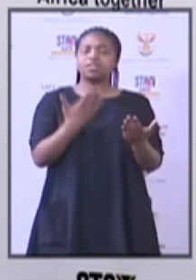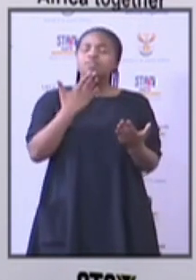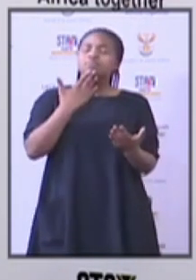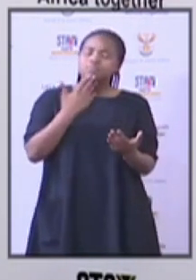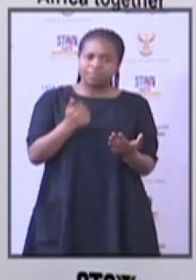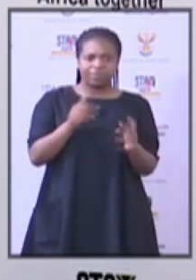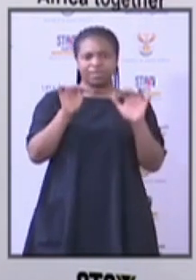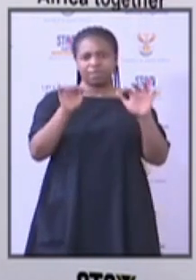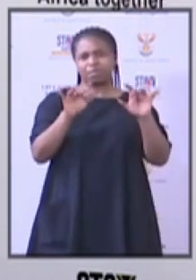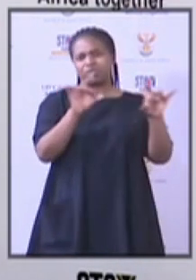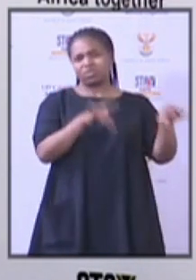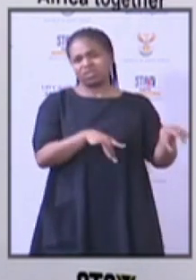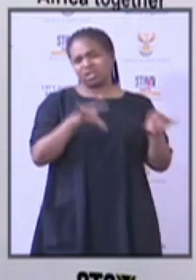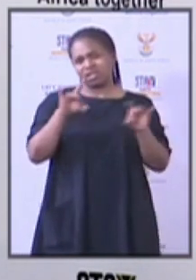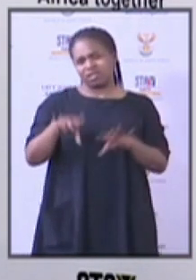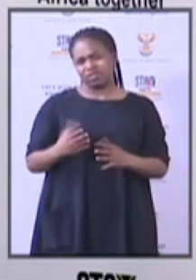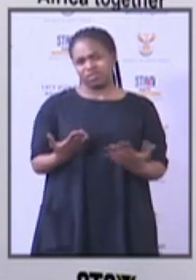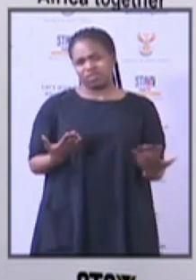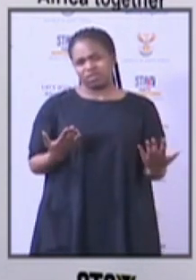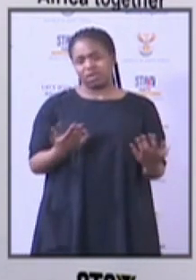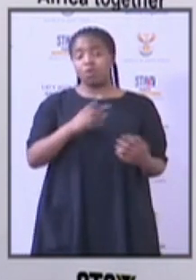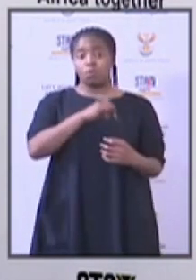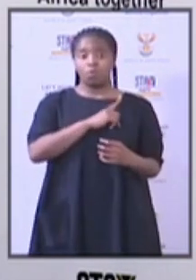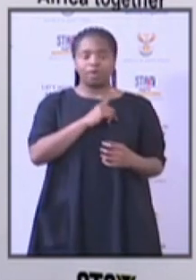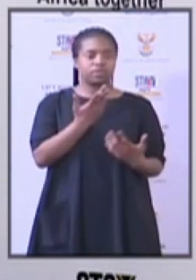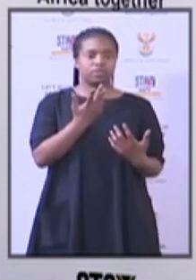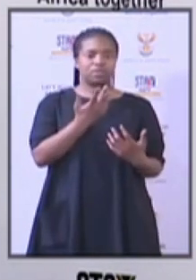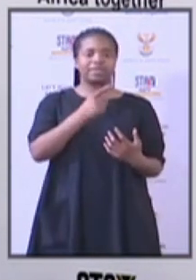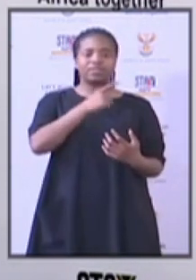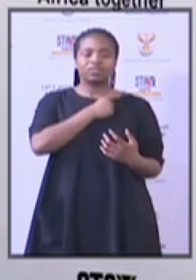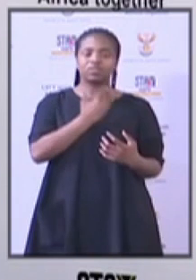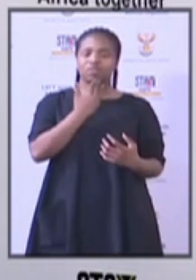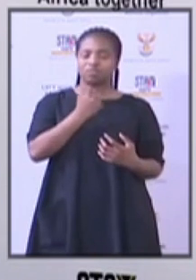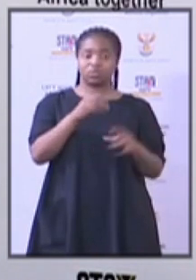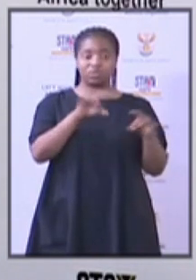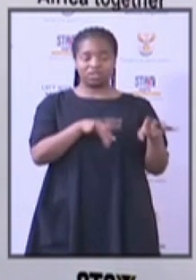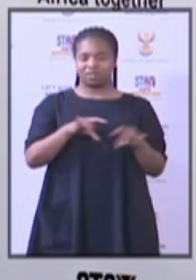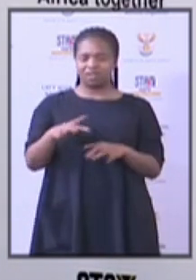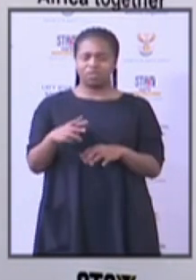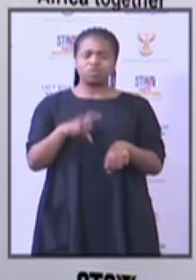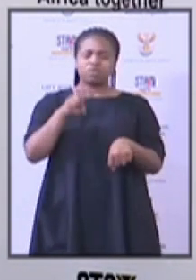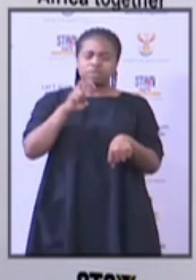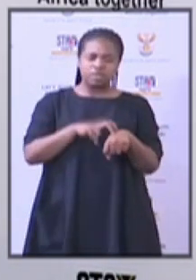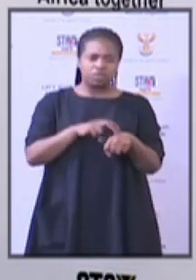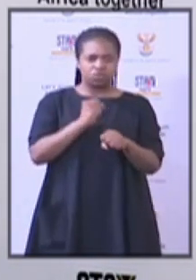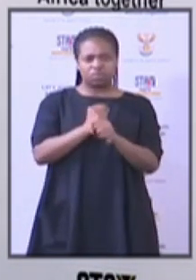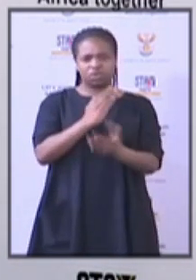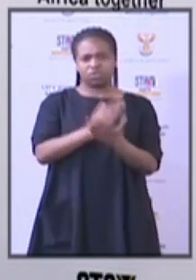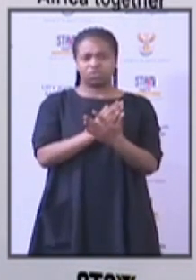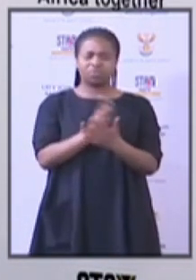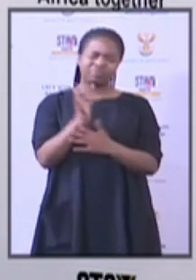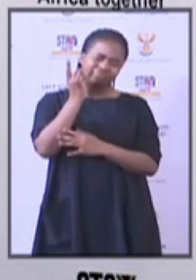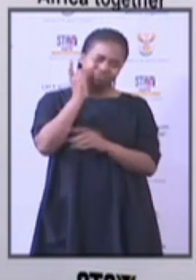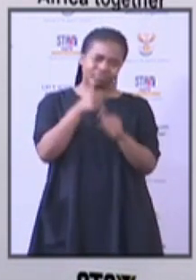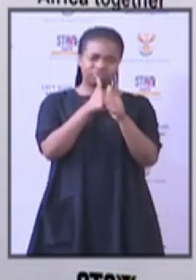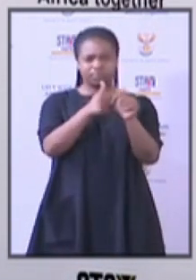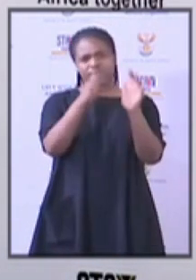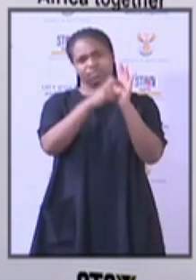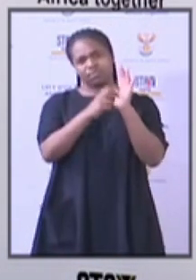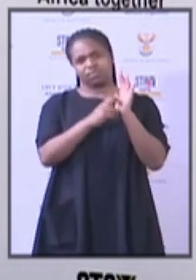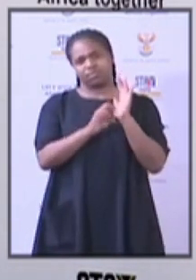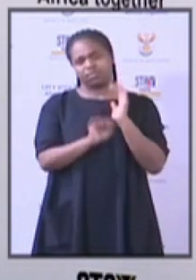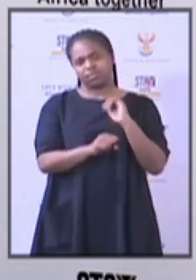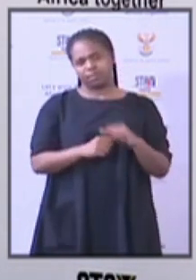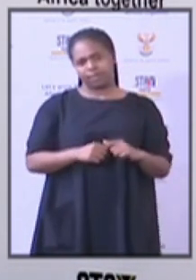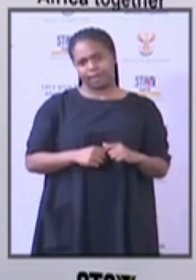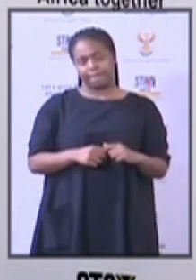ba tlo safara mo felong la boito. So ge le senya go safara berekang le rena gore re kgone go tšwela pele, re kgone go lefa